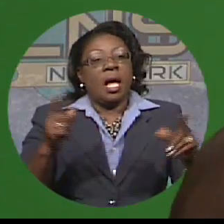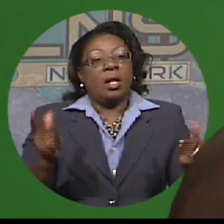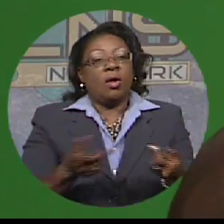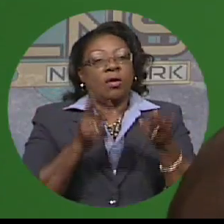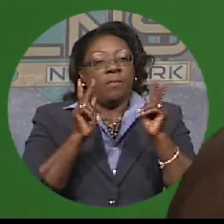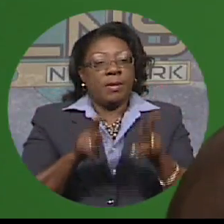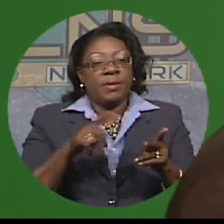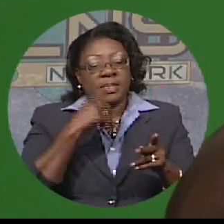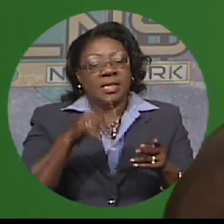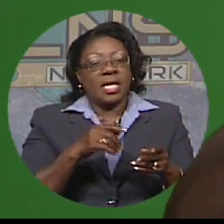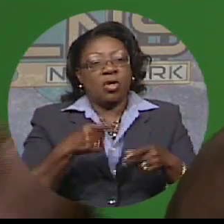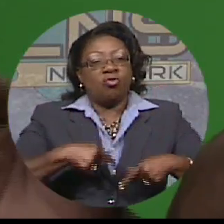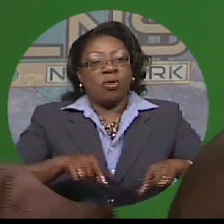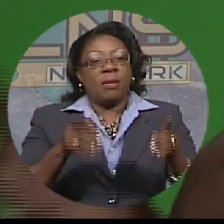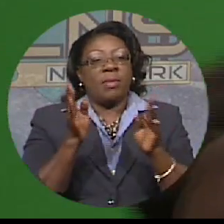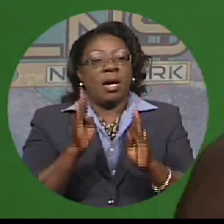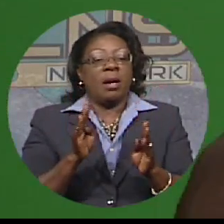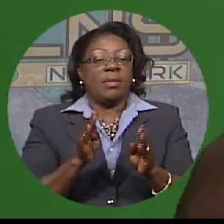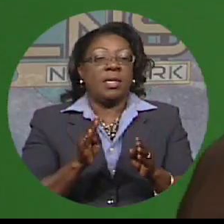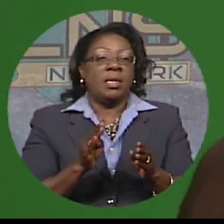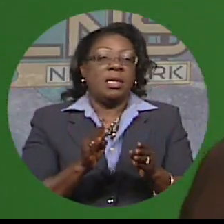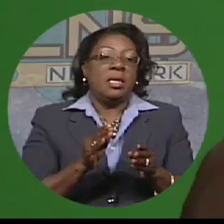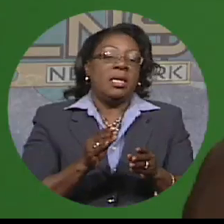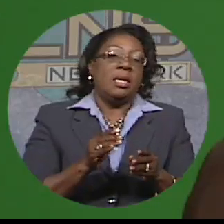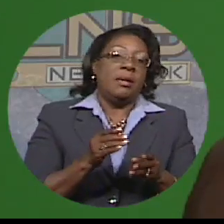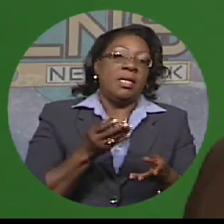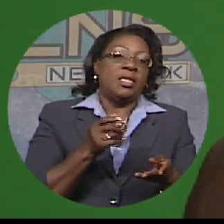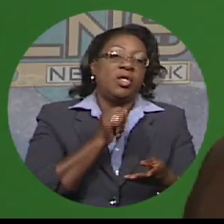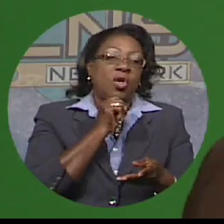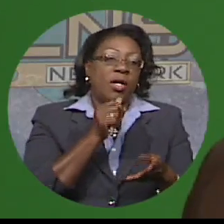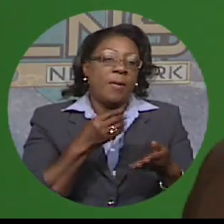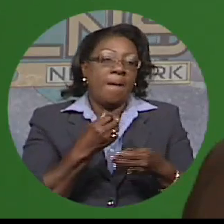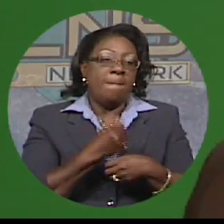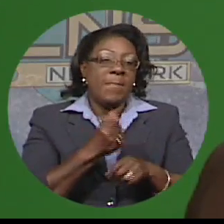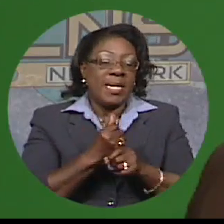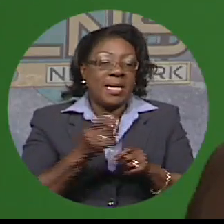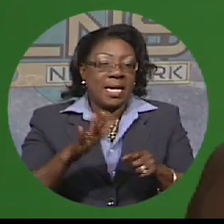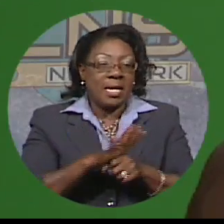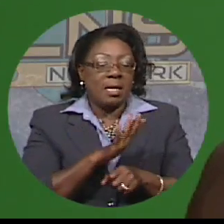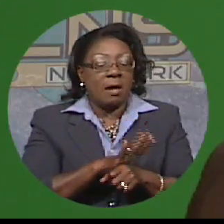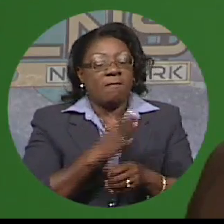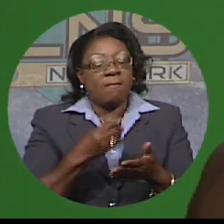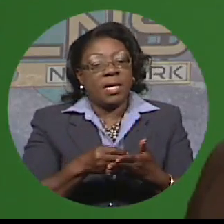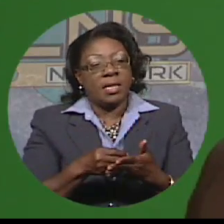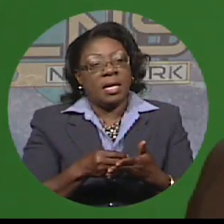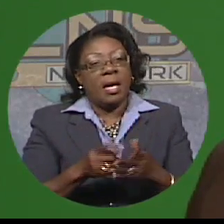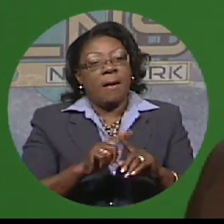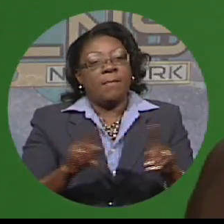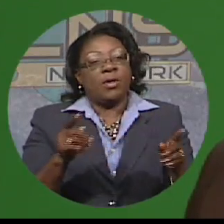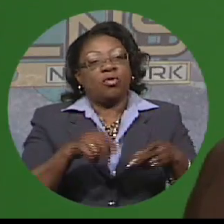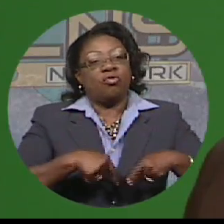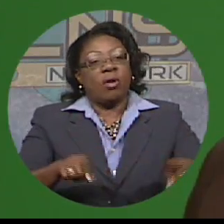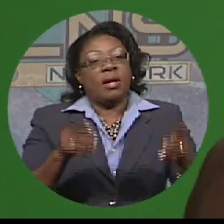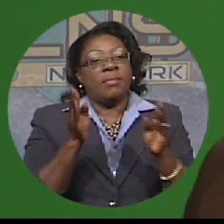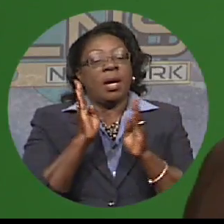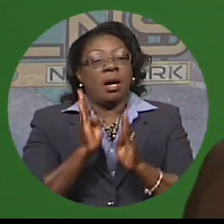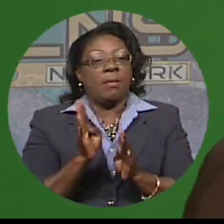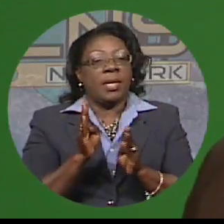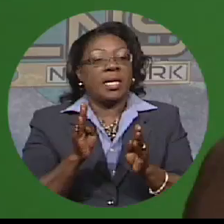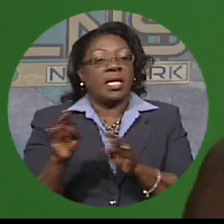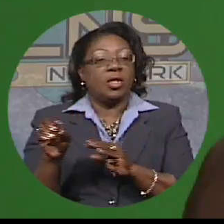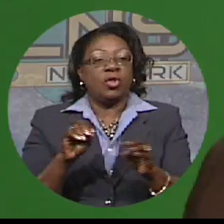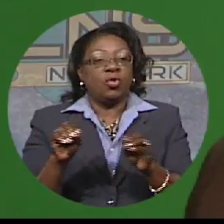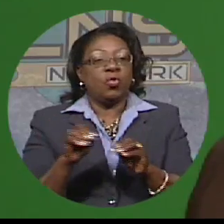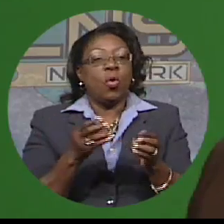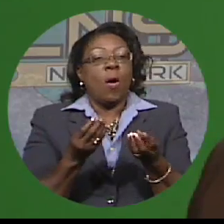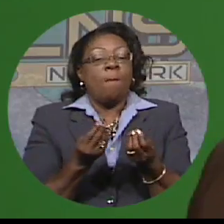doing so, not as they should. That might be true. But I'm saying to you that Grand Bahama could do more for regattas than they have